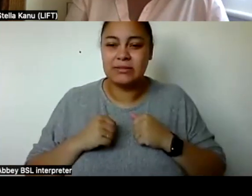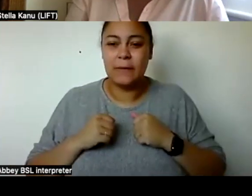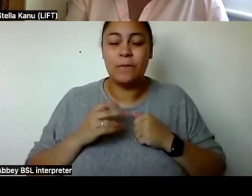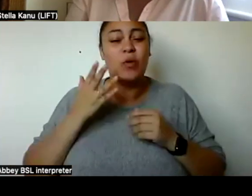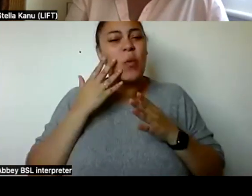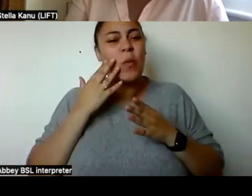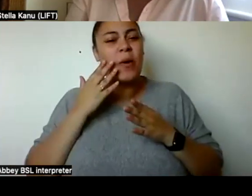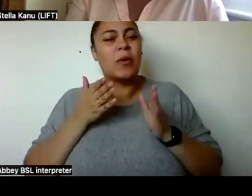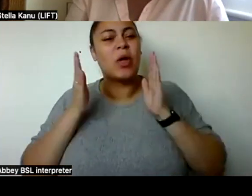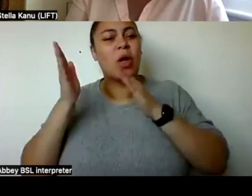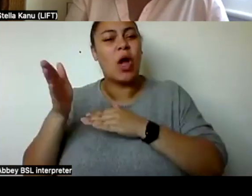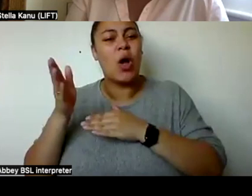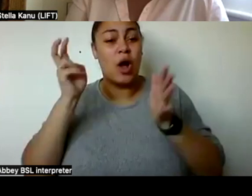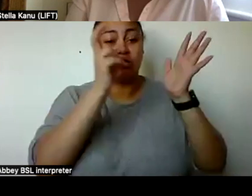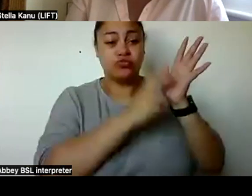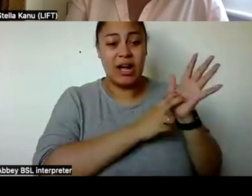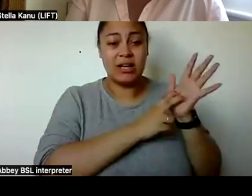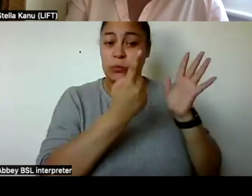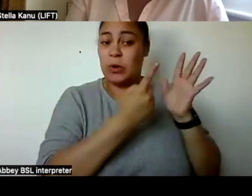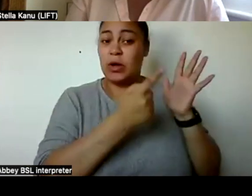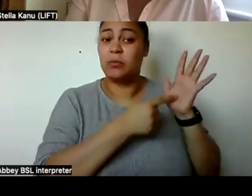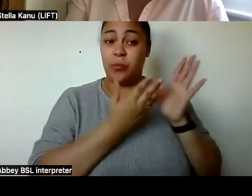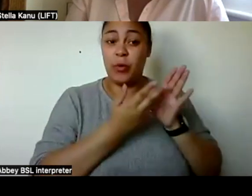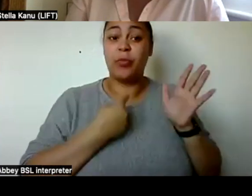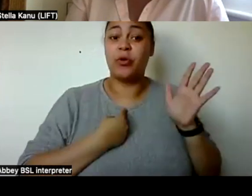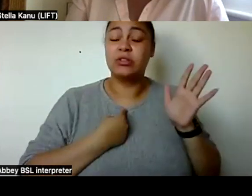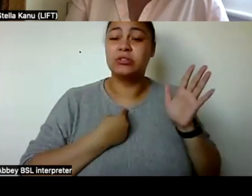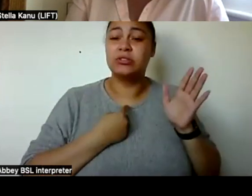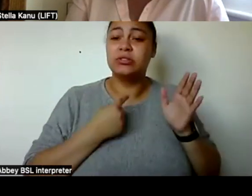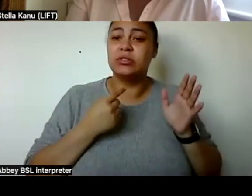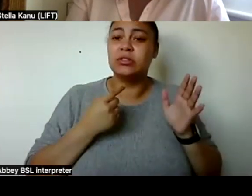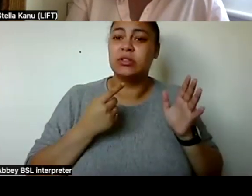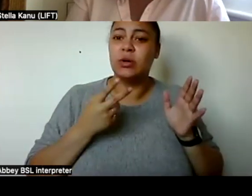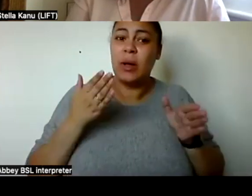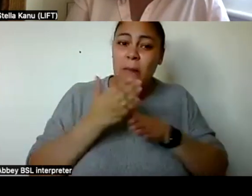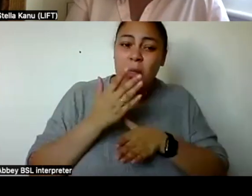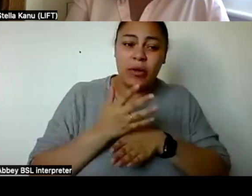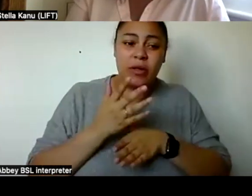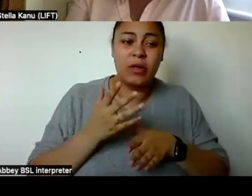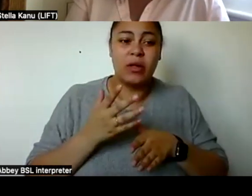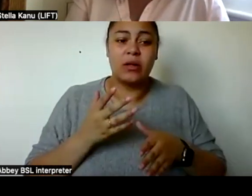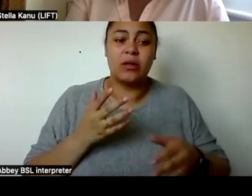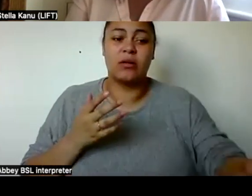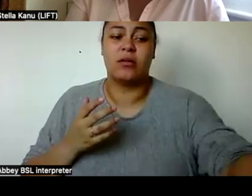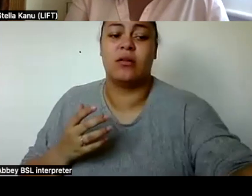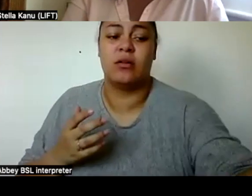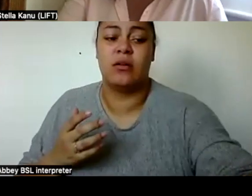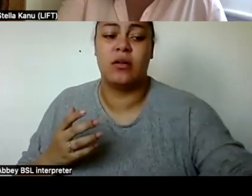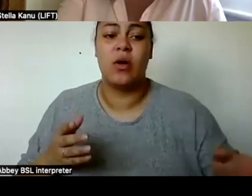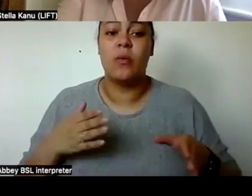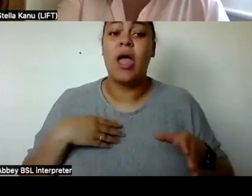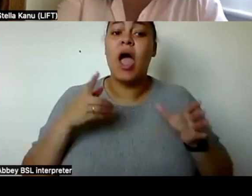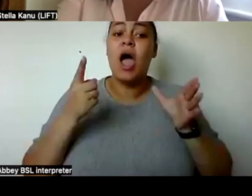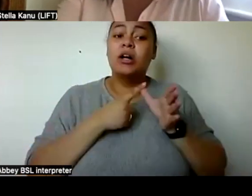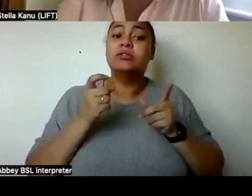we go to contract someone to work with us, whether that's as a freelancer or an employee, we kind of adopt this other space